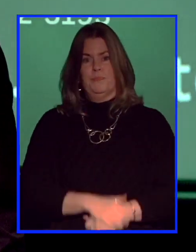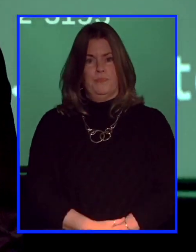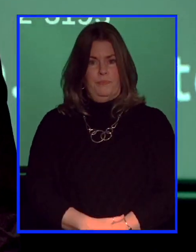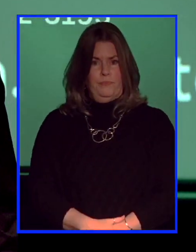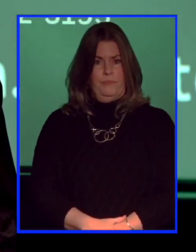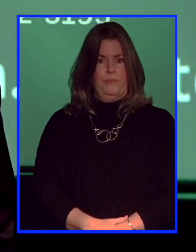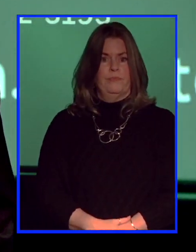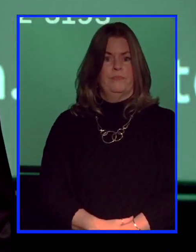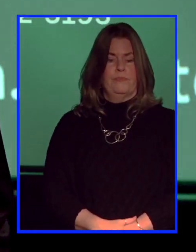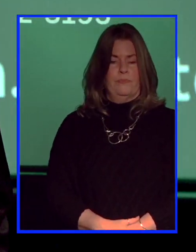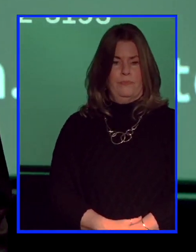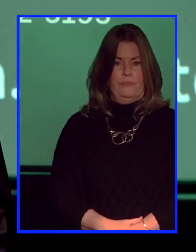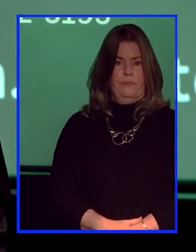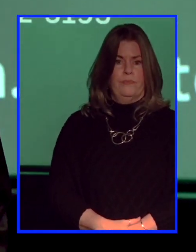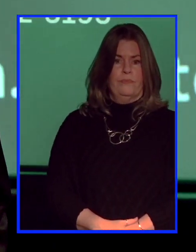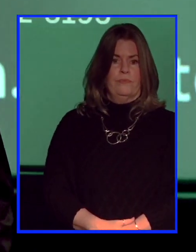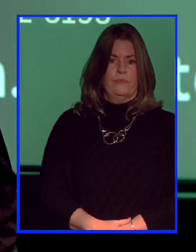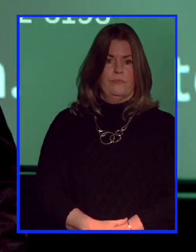Effectiveness.